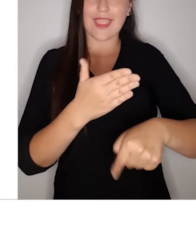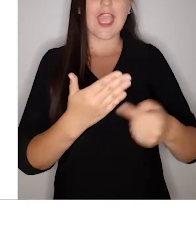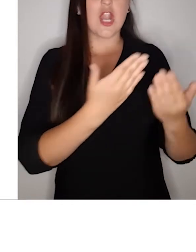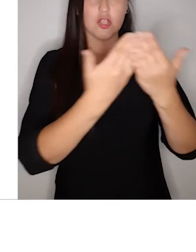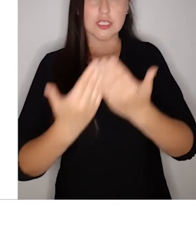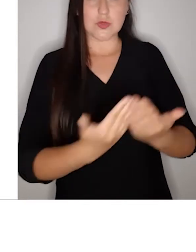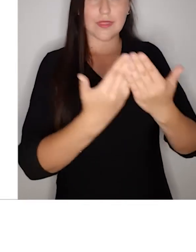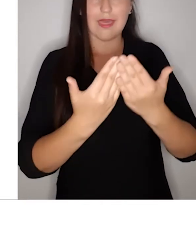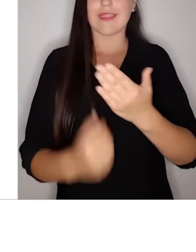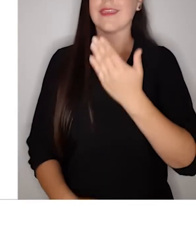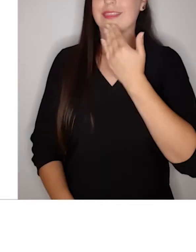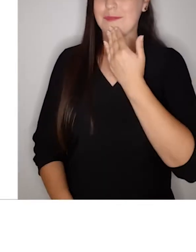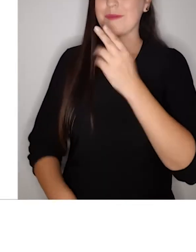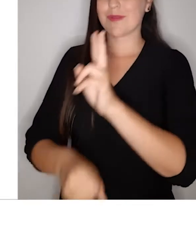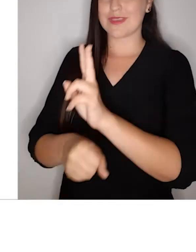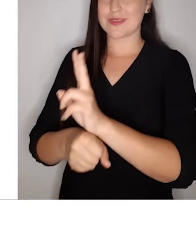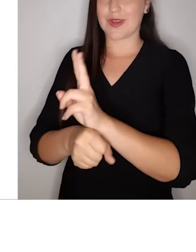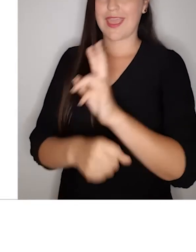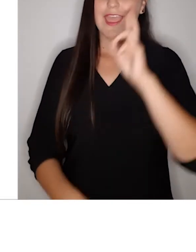students and among teachers.